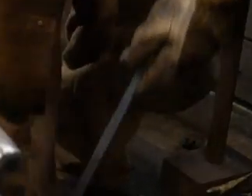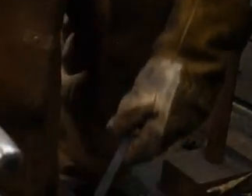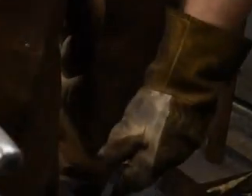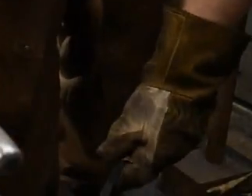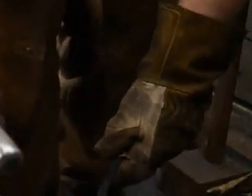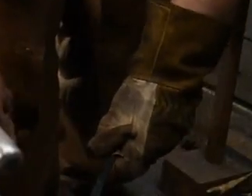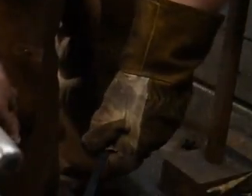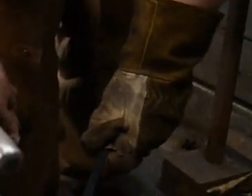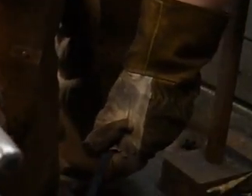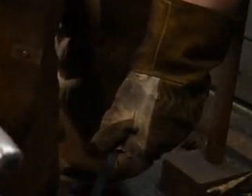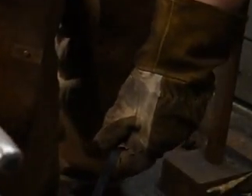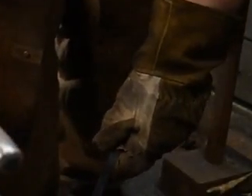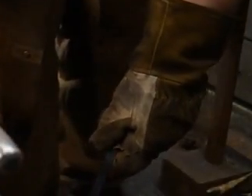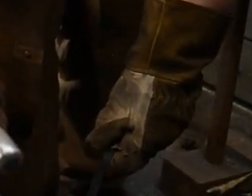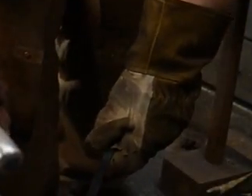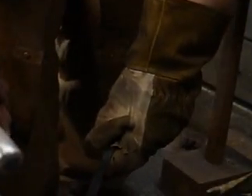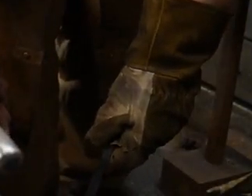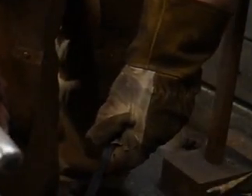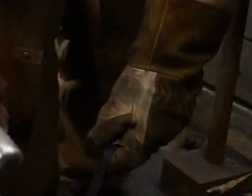for the round.